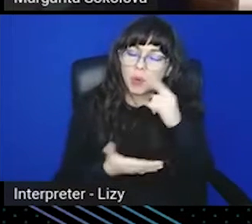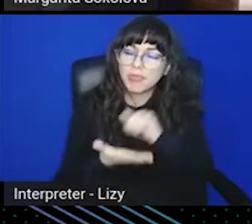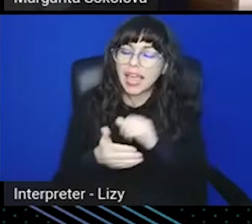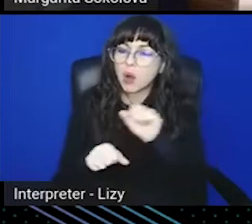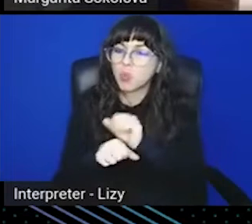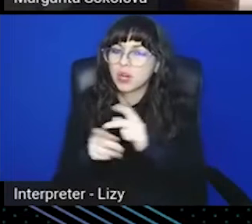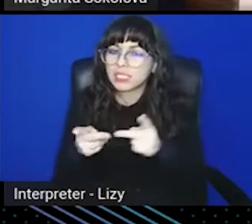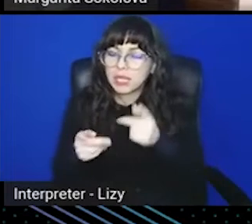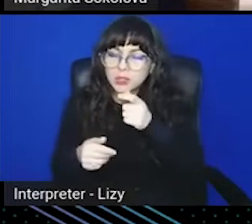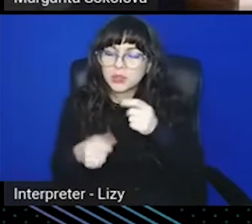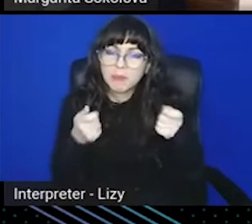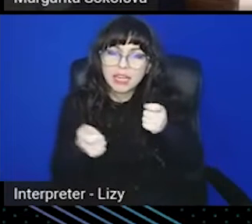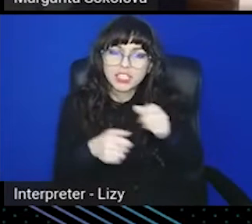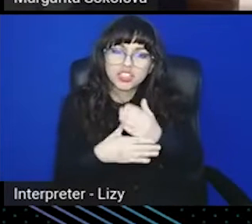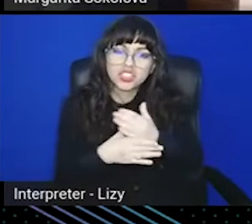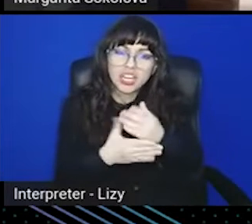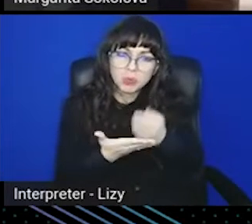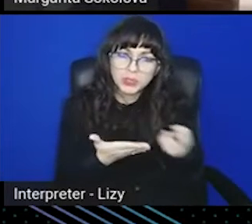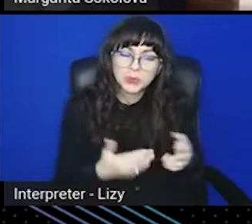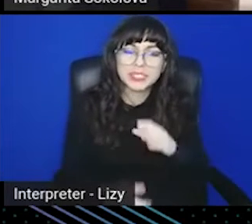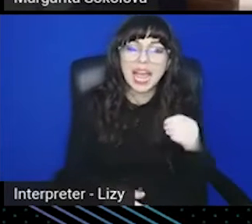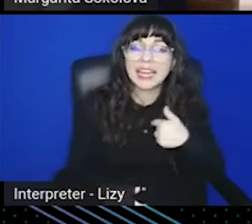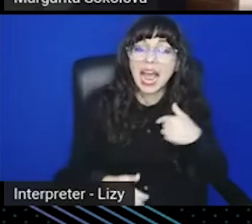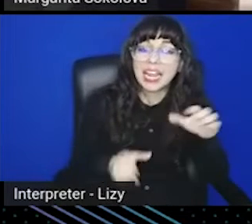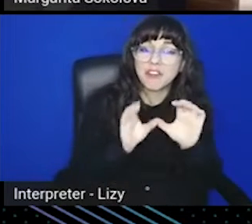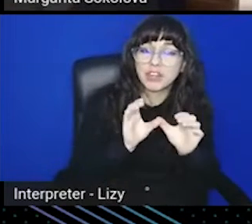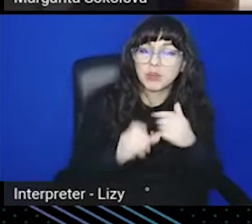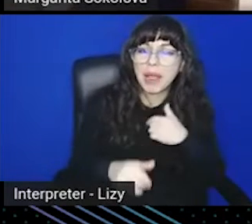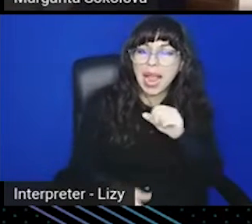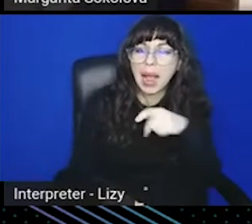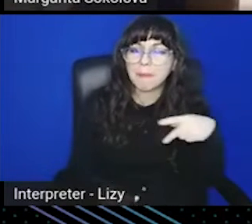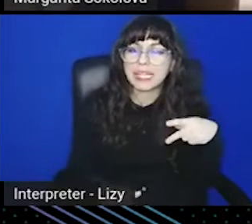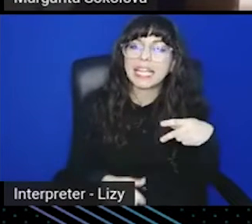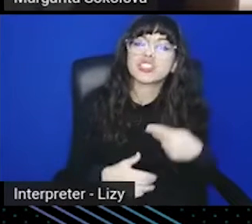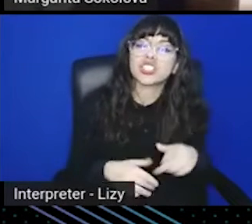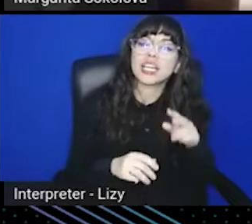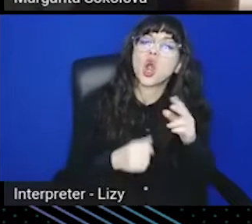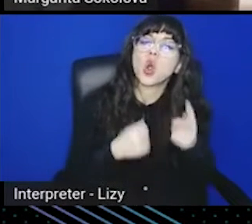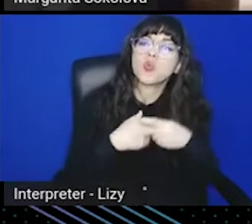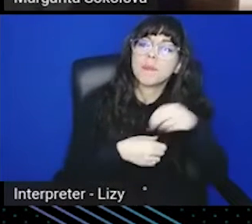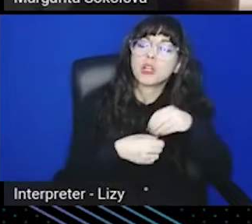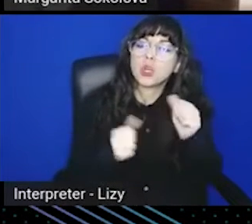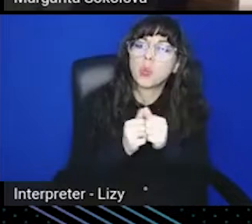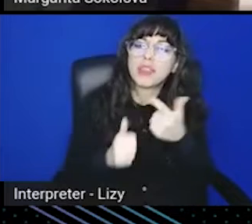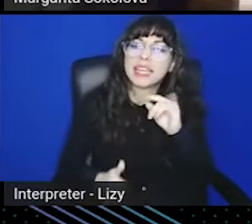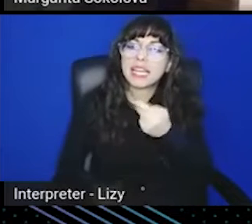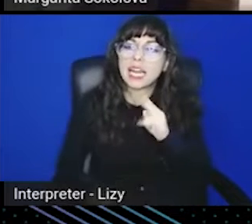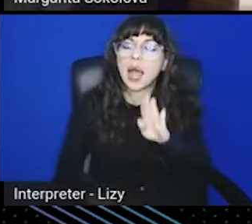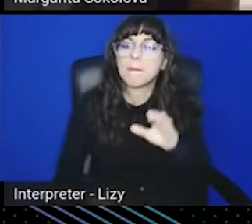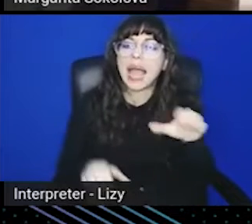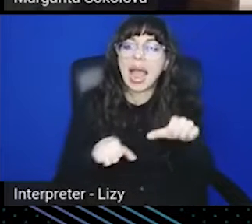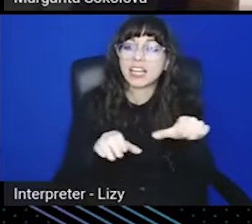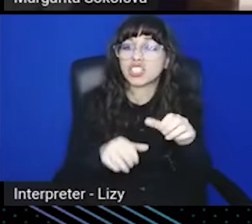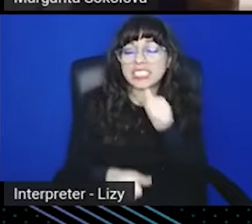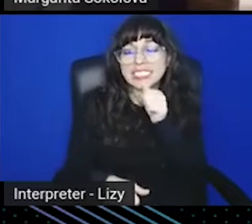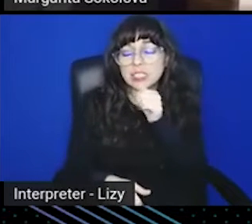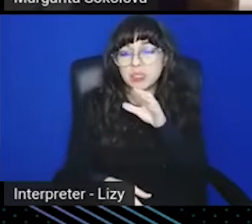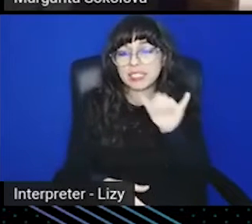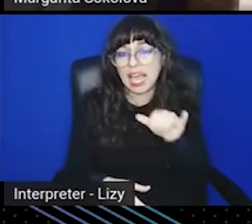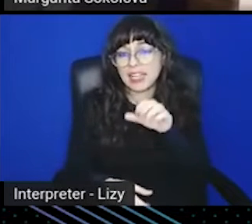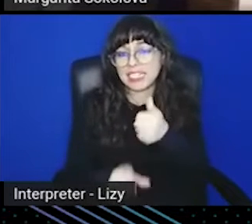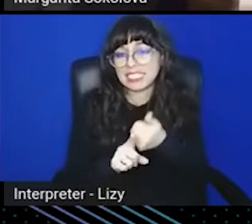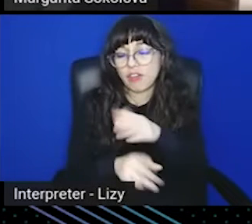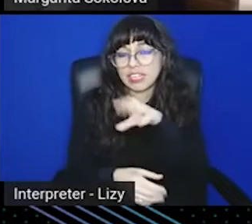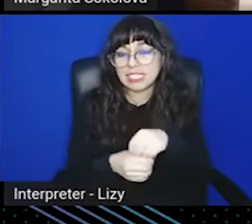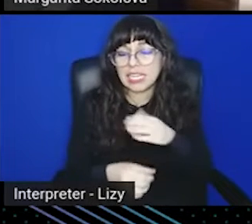resources, and I configured my application repository with GitHub Action secrets containing my